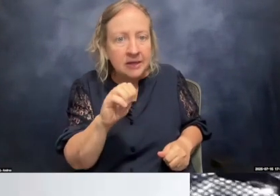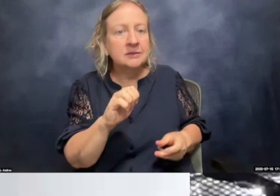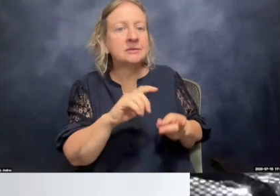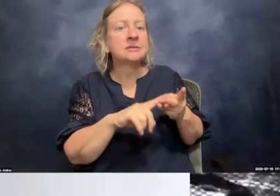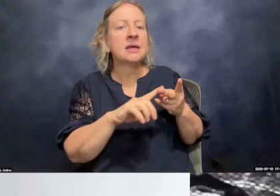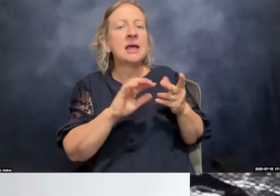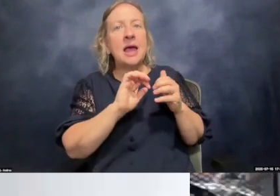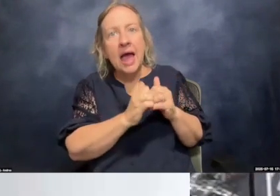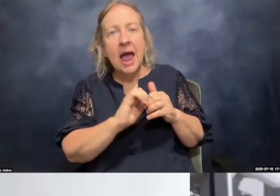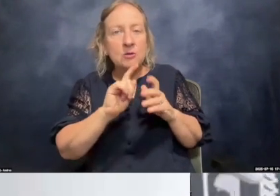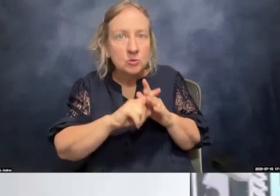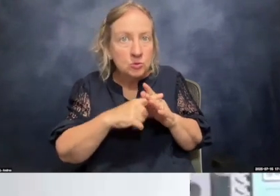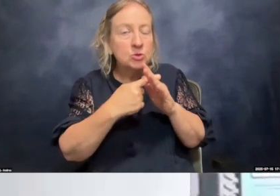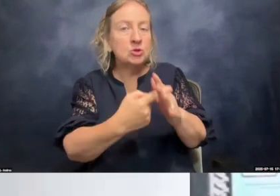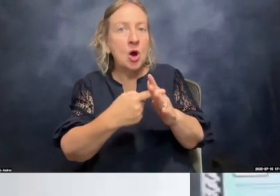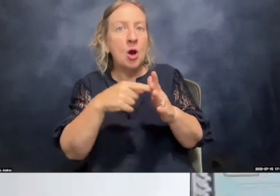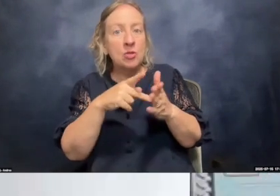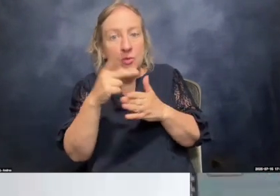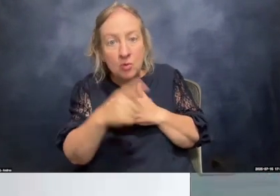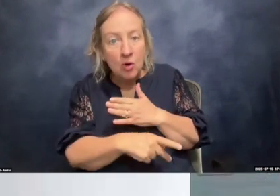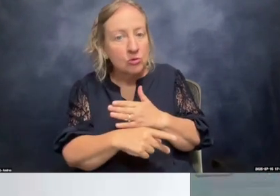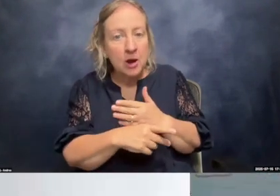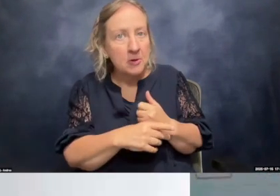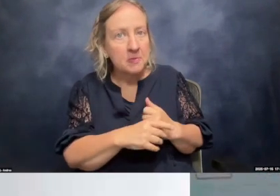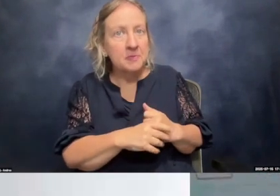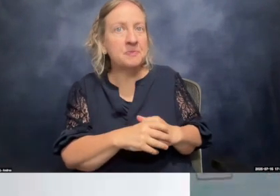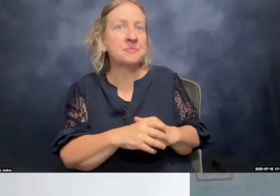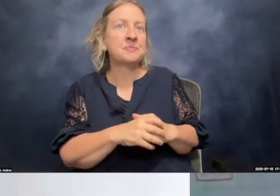about starting up this program.